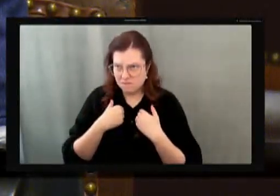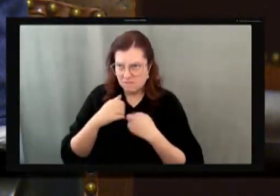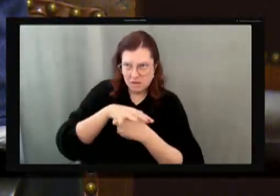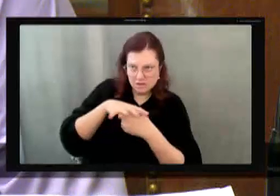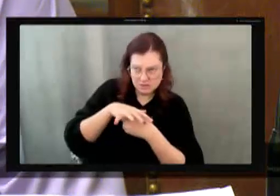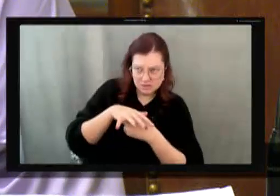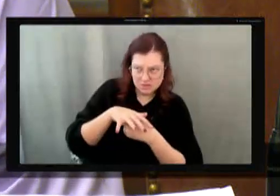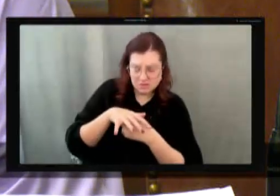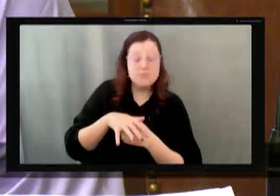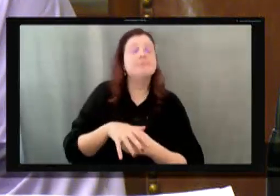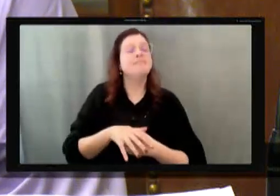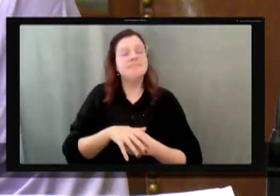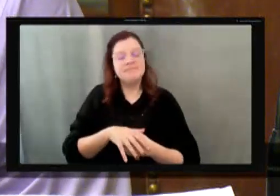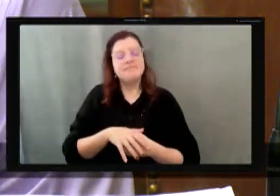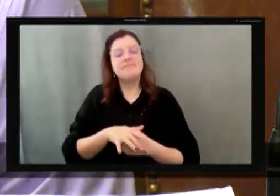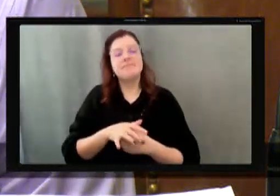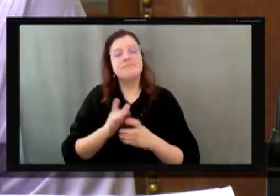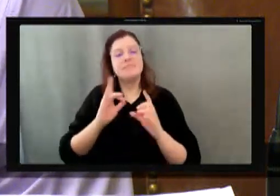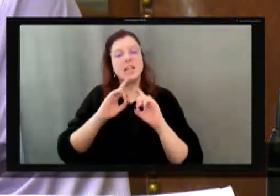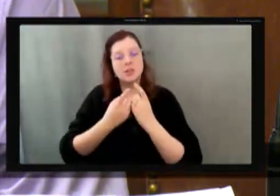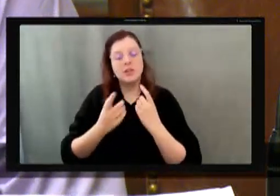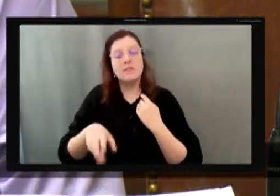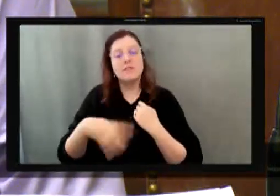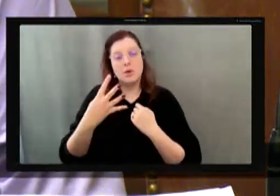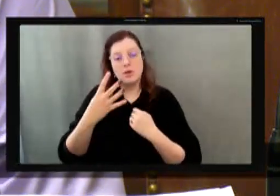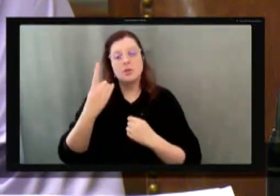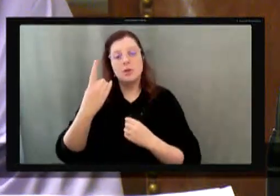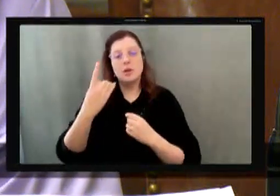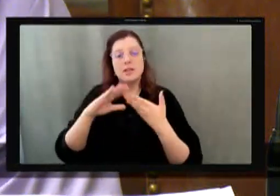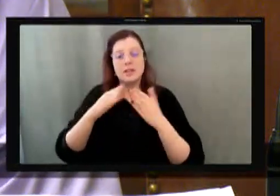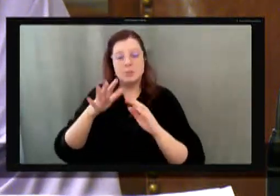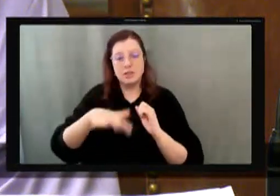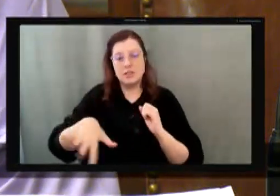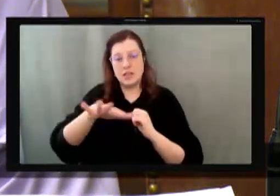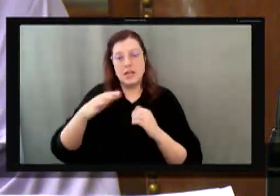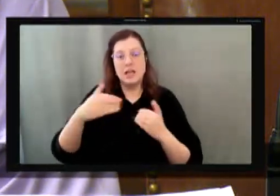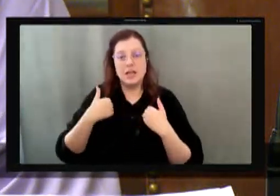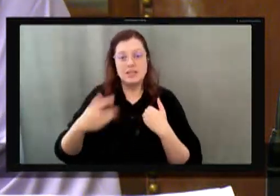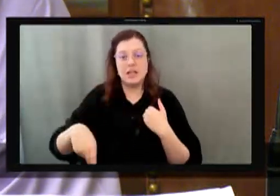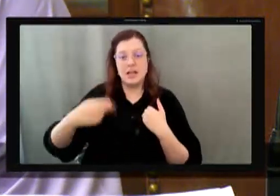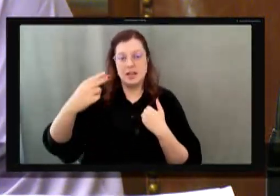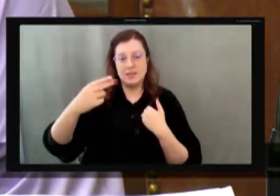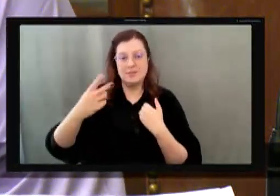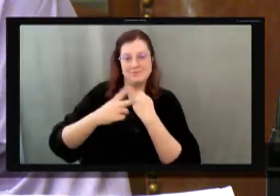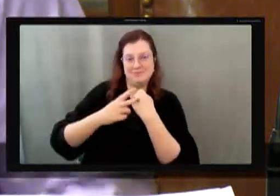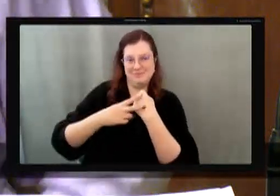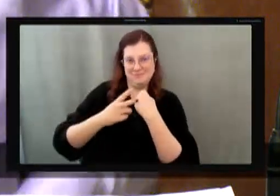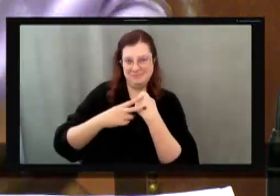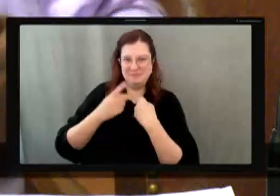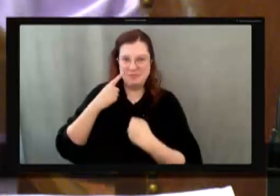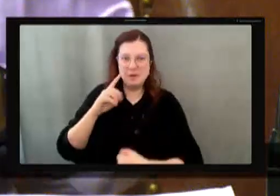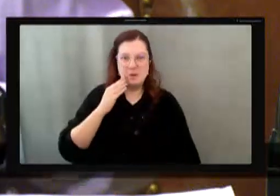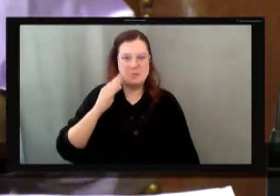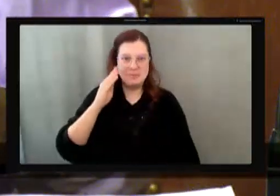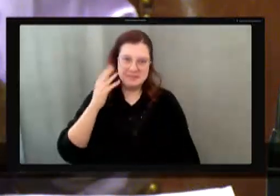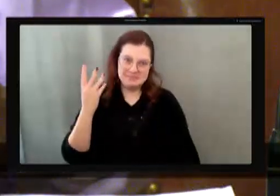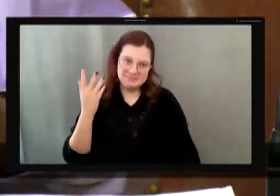District 4, District 4 is one of the neighborhoods that has one of the highest retentions in terms of homes. Mm. So